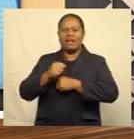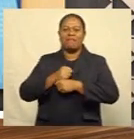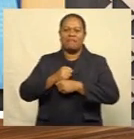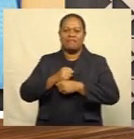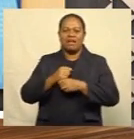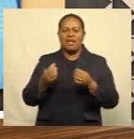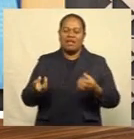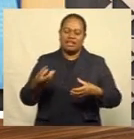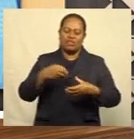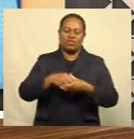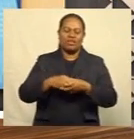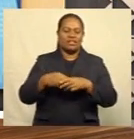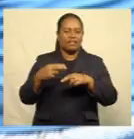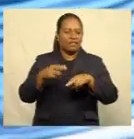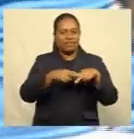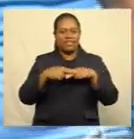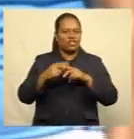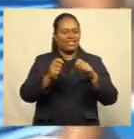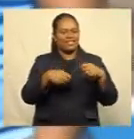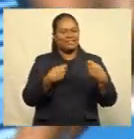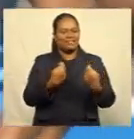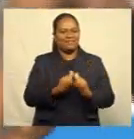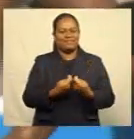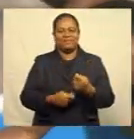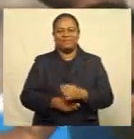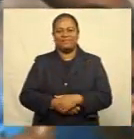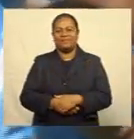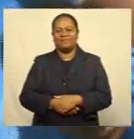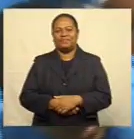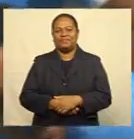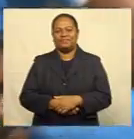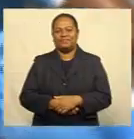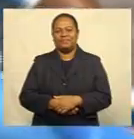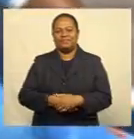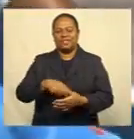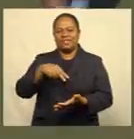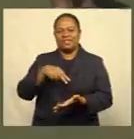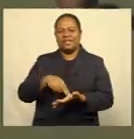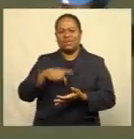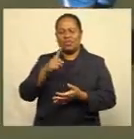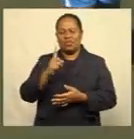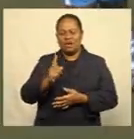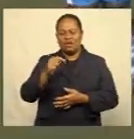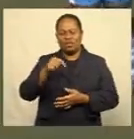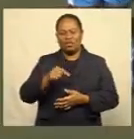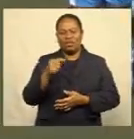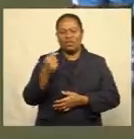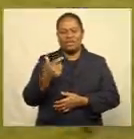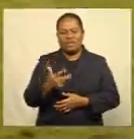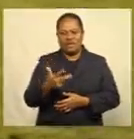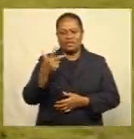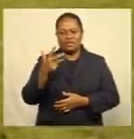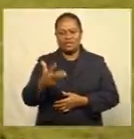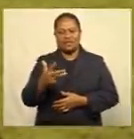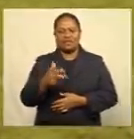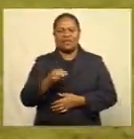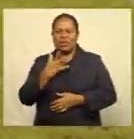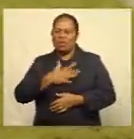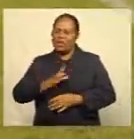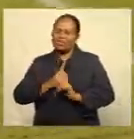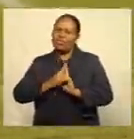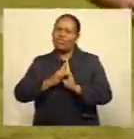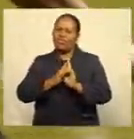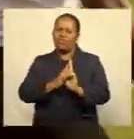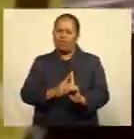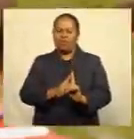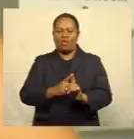Fijians. Tali Materukula reports. Standing at 1.98 meter, the young lock wants to follow Nakarawa's shoes.